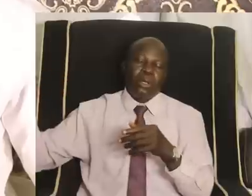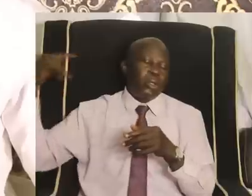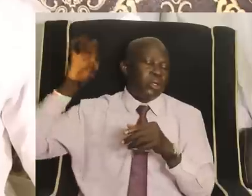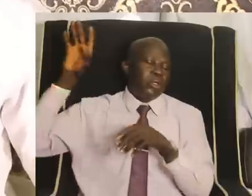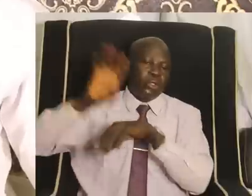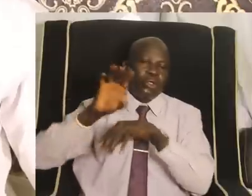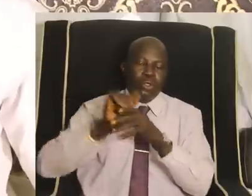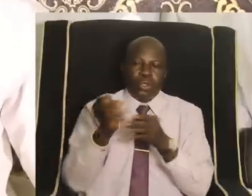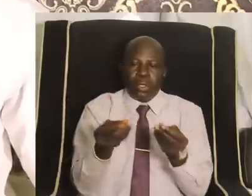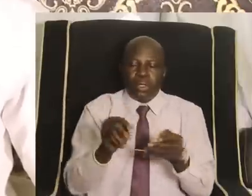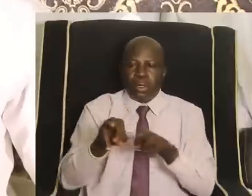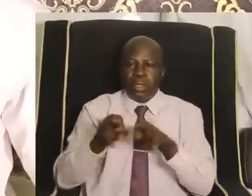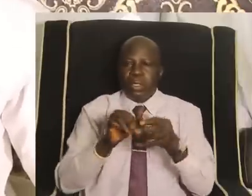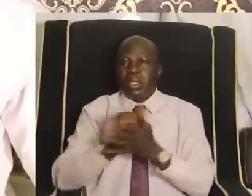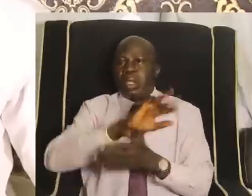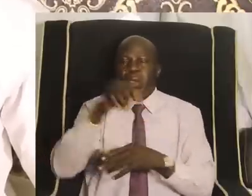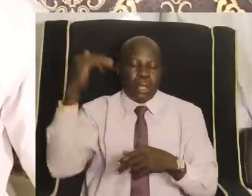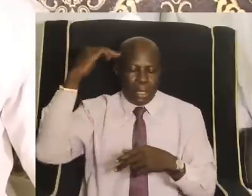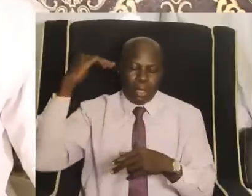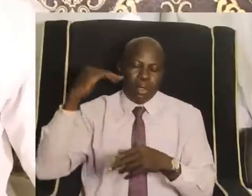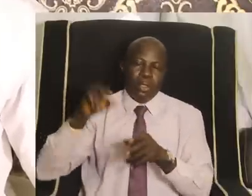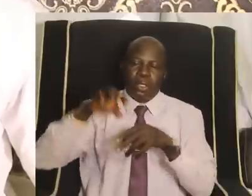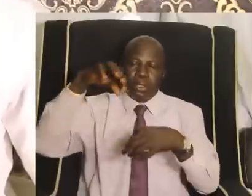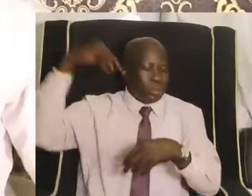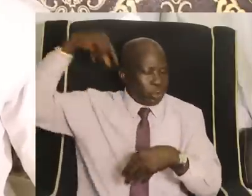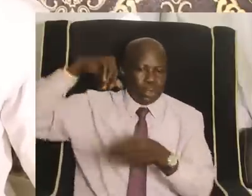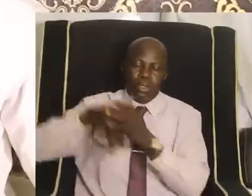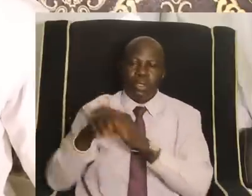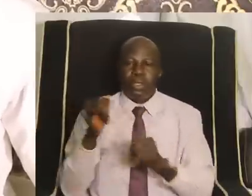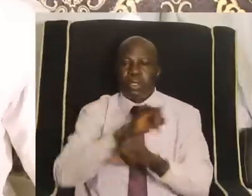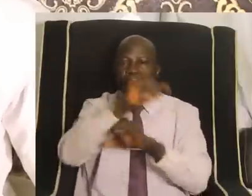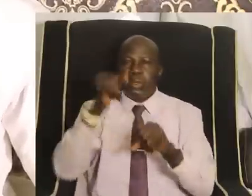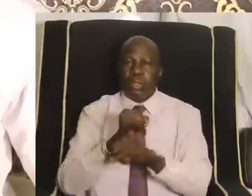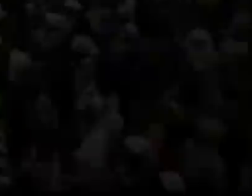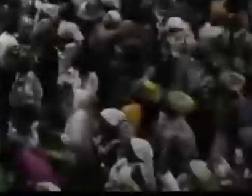Reality. Tolu jo wa ni Baremu Idiobi Airport area ne be ba ni